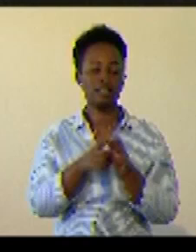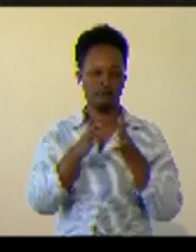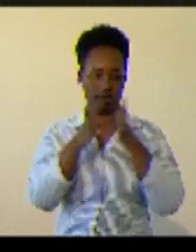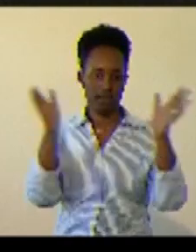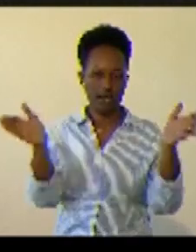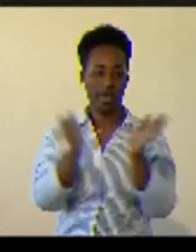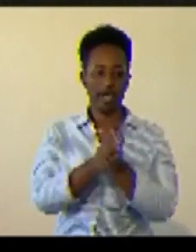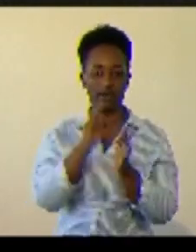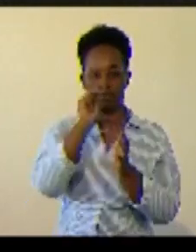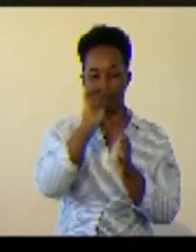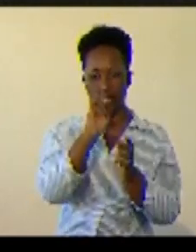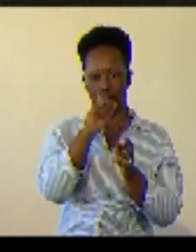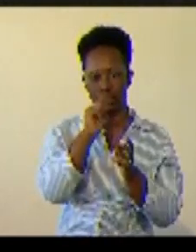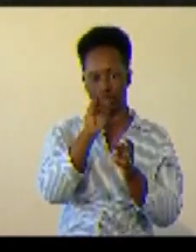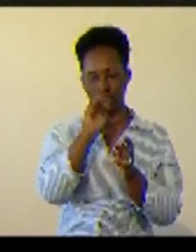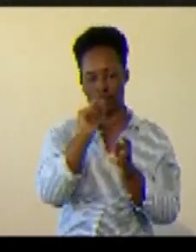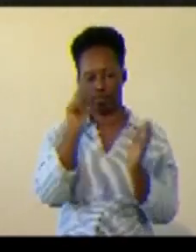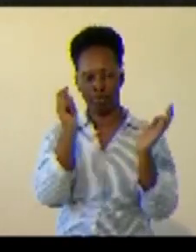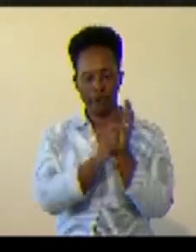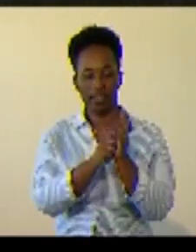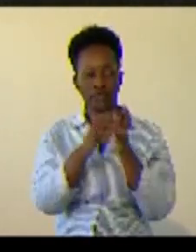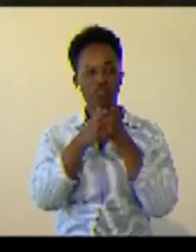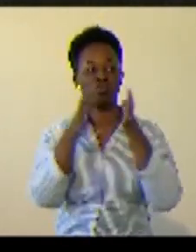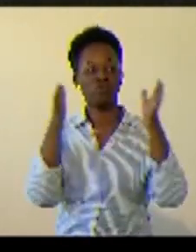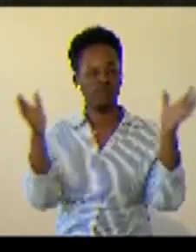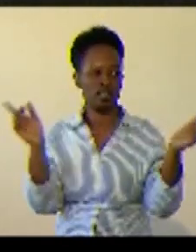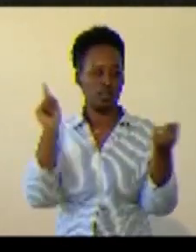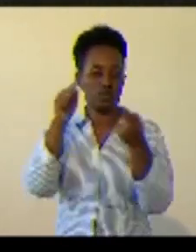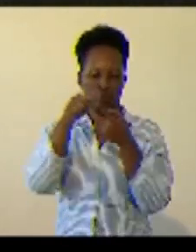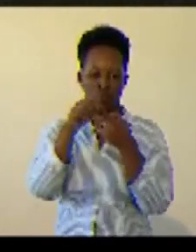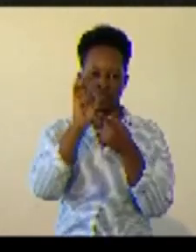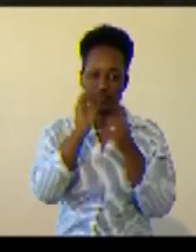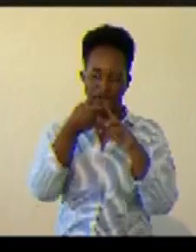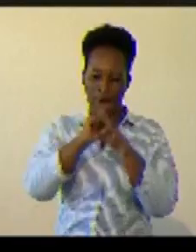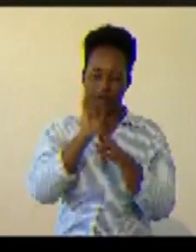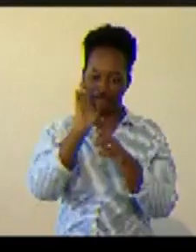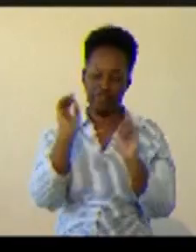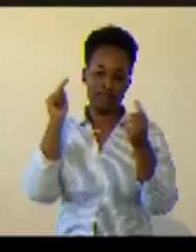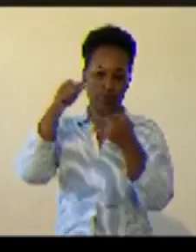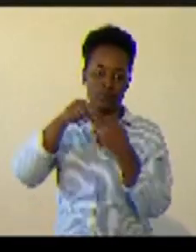point increases from fluorine to iodine.